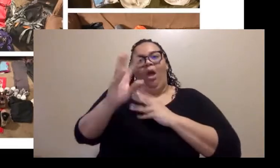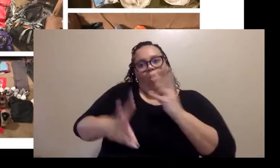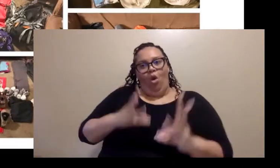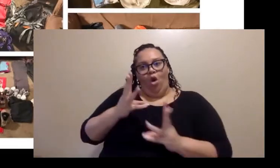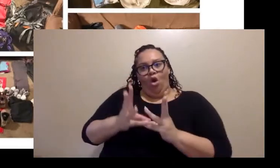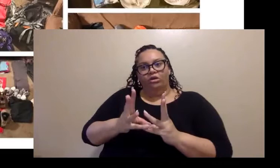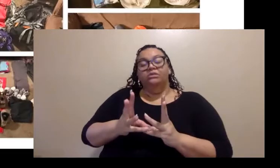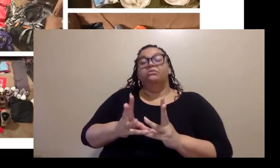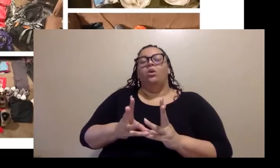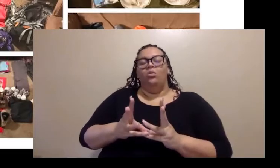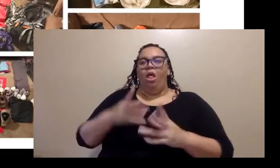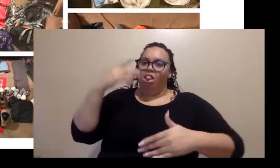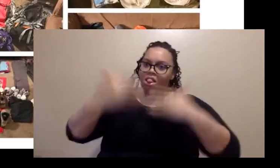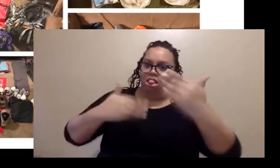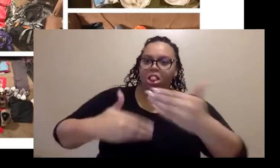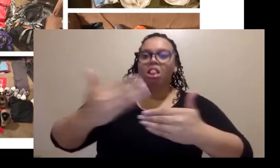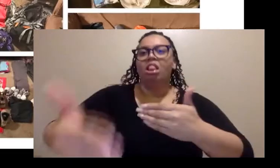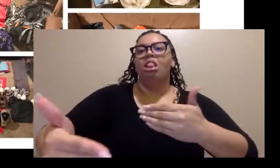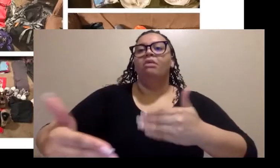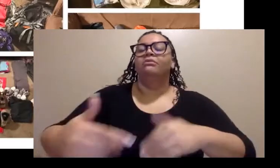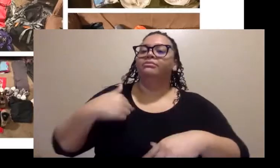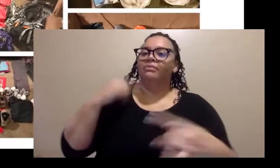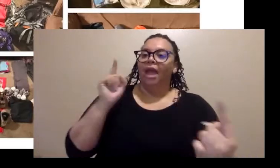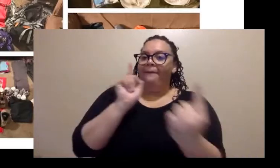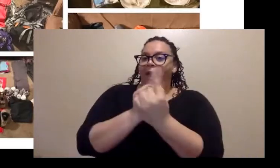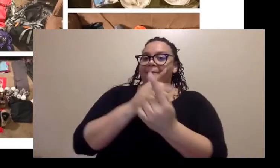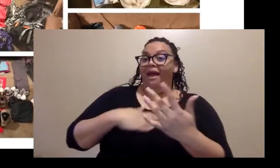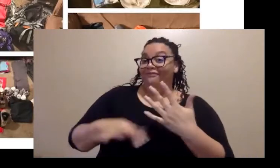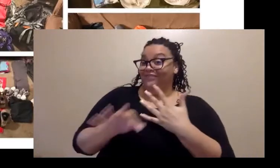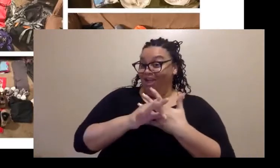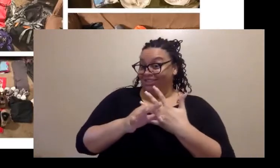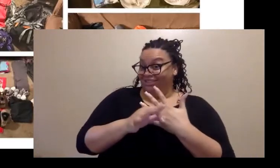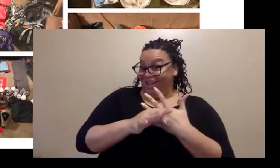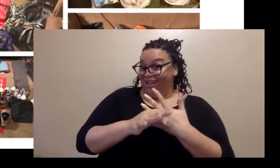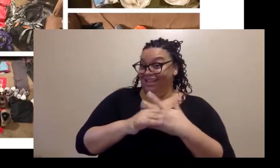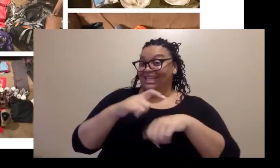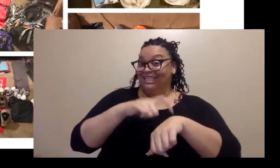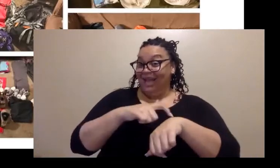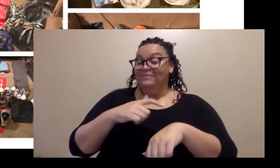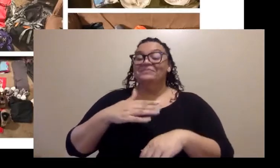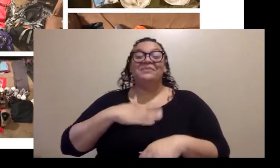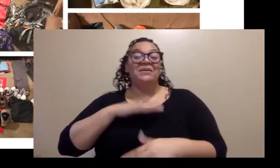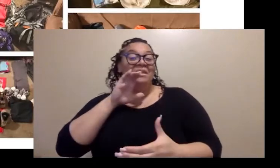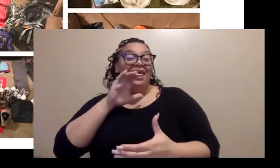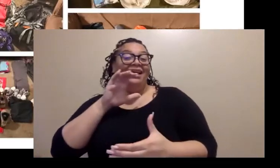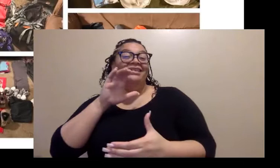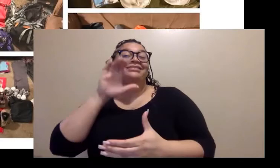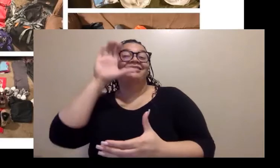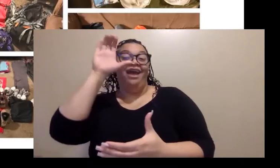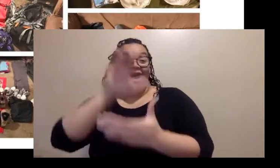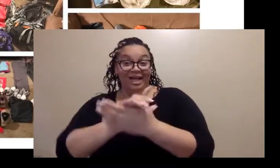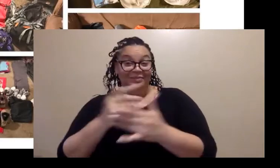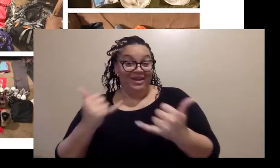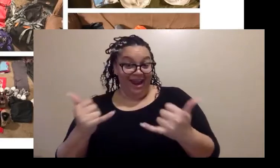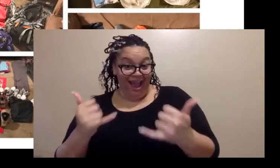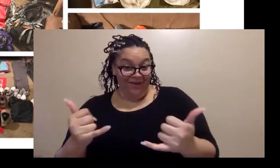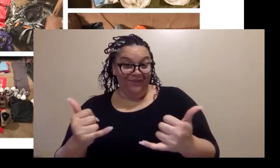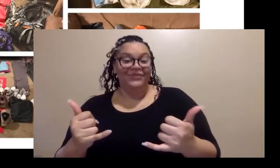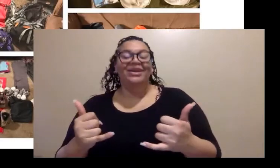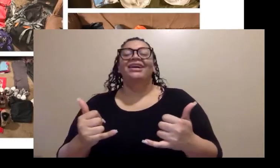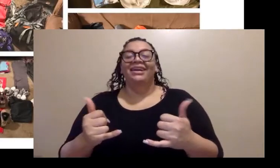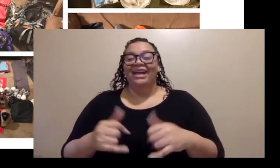forward later, I met my fiance at the time, who's my husband now. I met my partner,